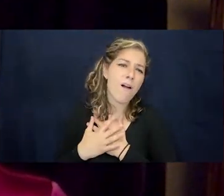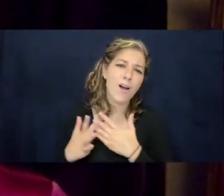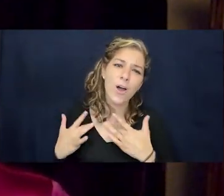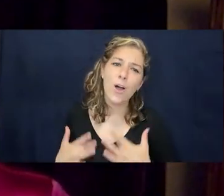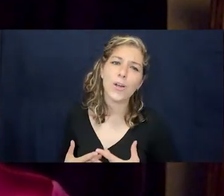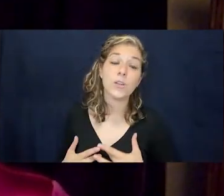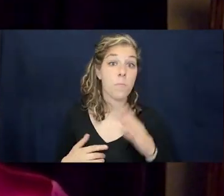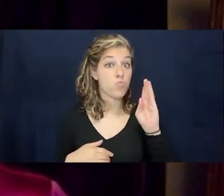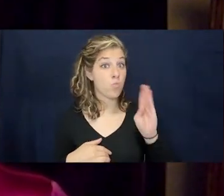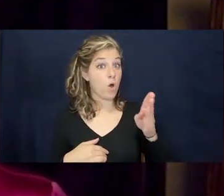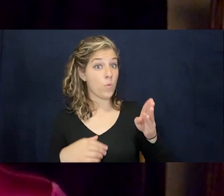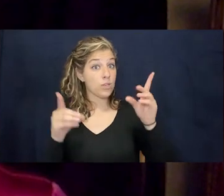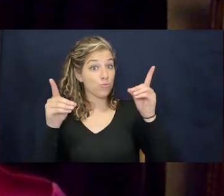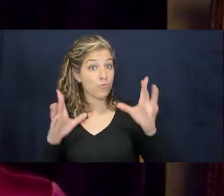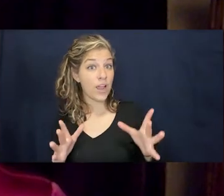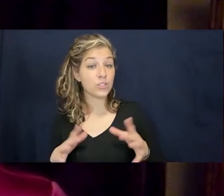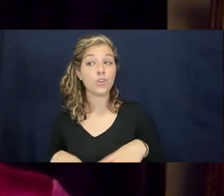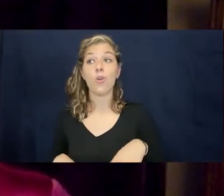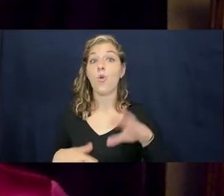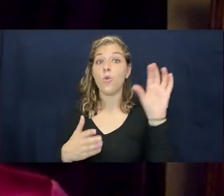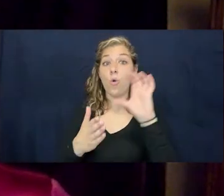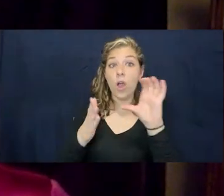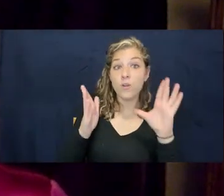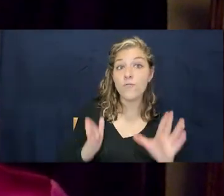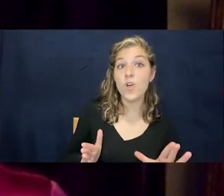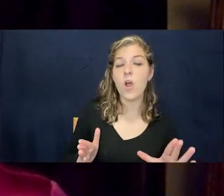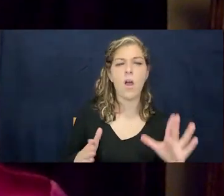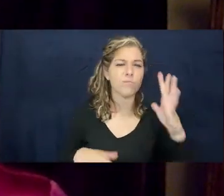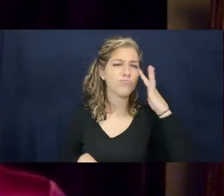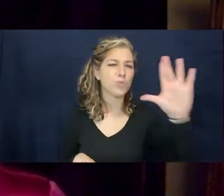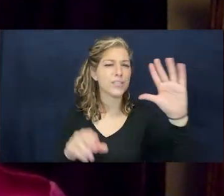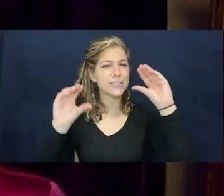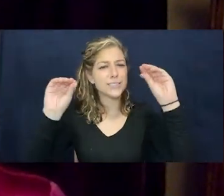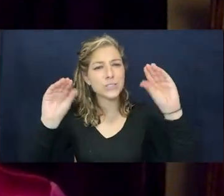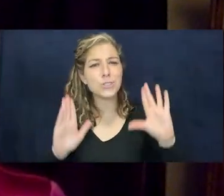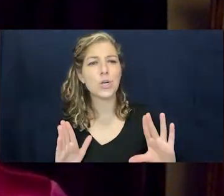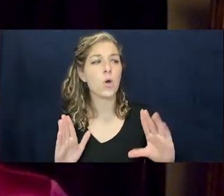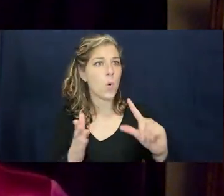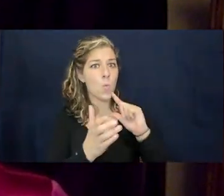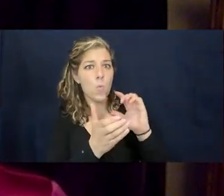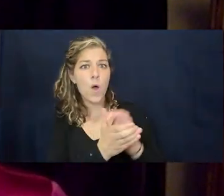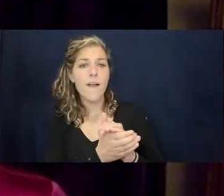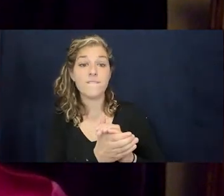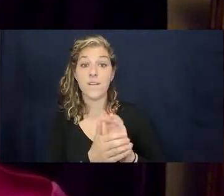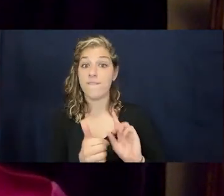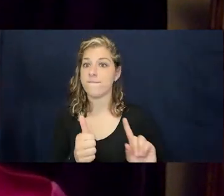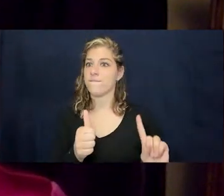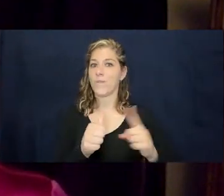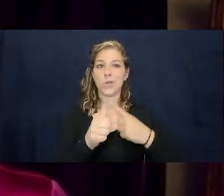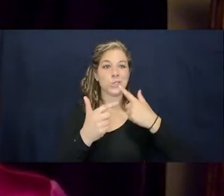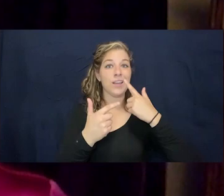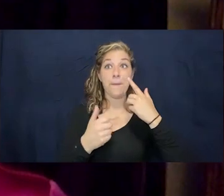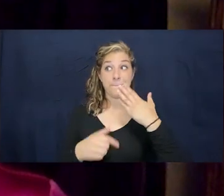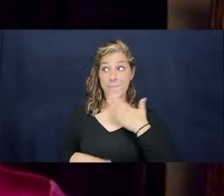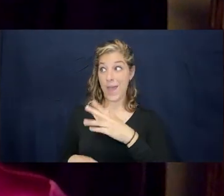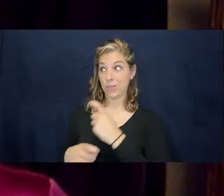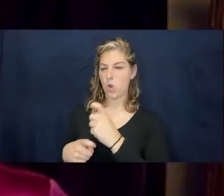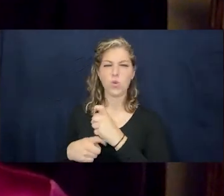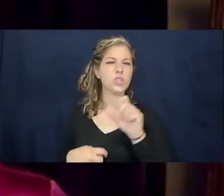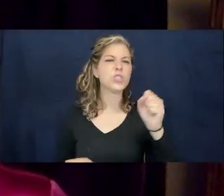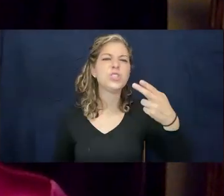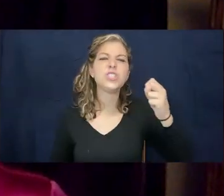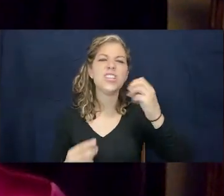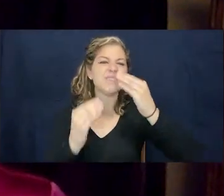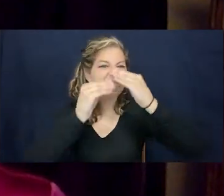actor, a friend with a heart of gold, a Broadway director and choreographer, a brilliant teacher, a wife,